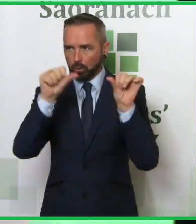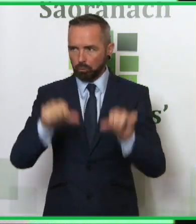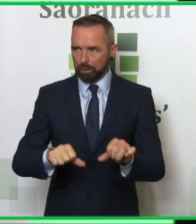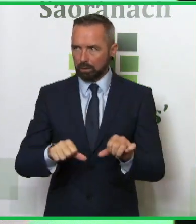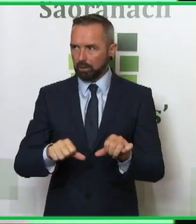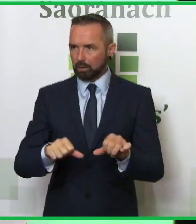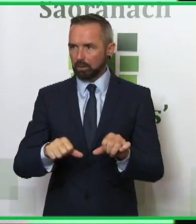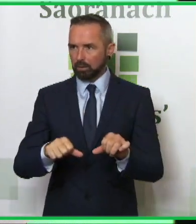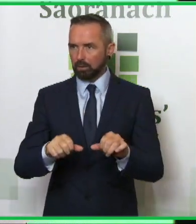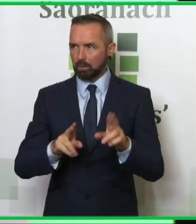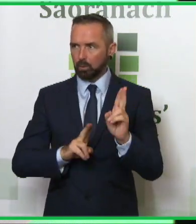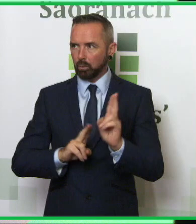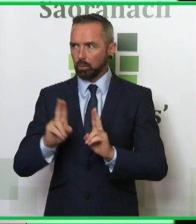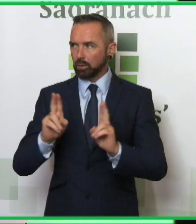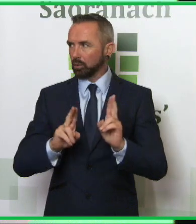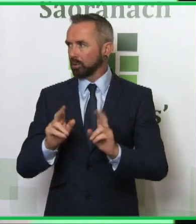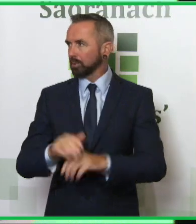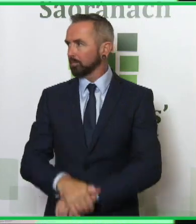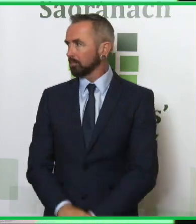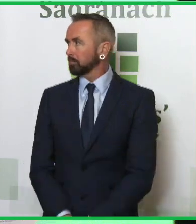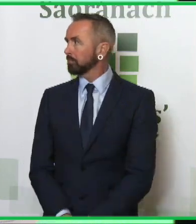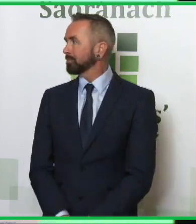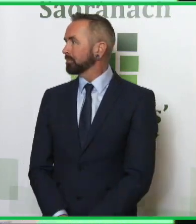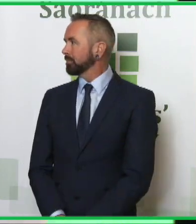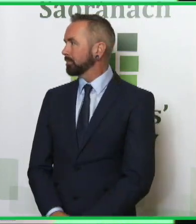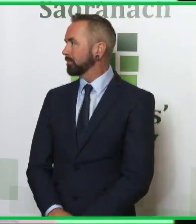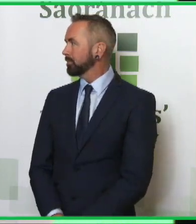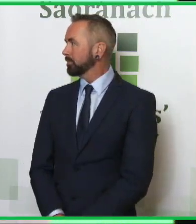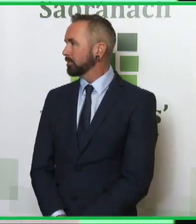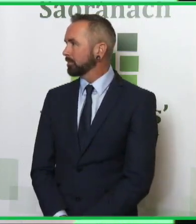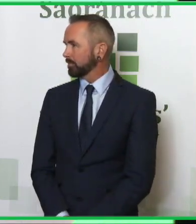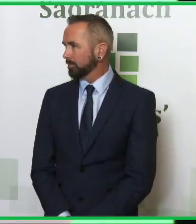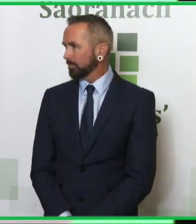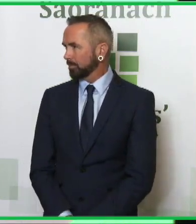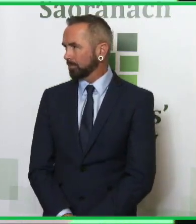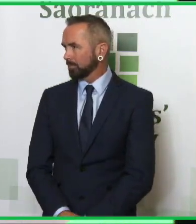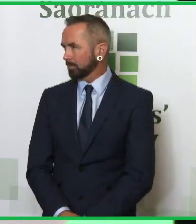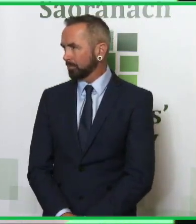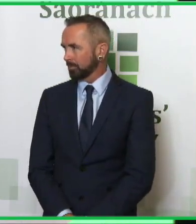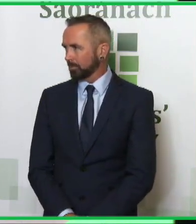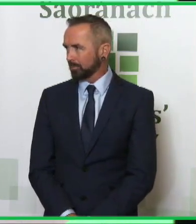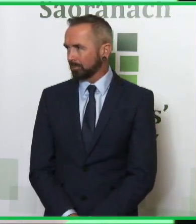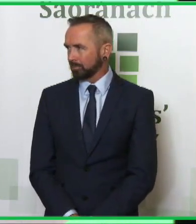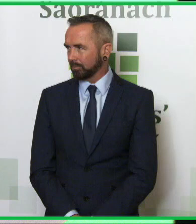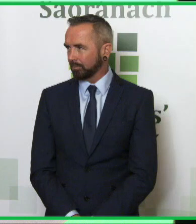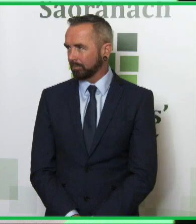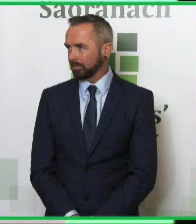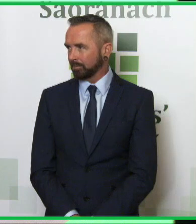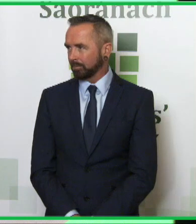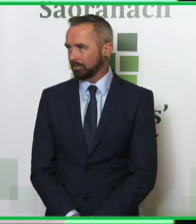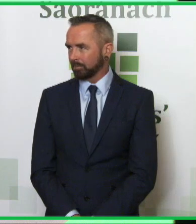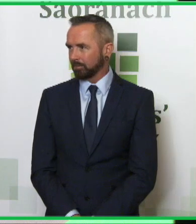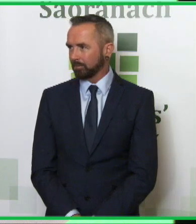should go with that, so we'll change the paper on that basis. Excuse me. Second one came up that we should